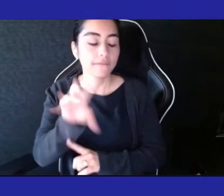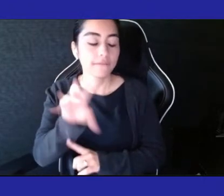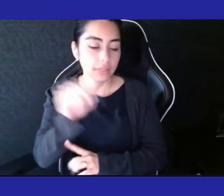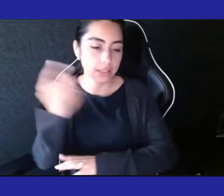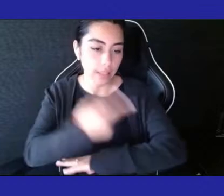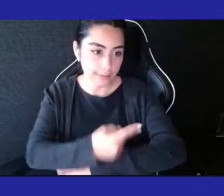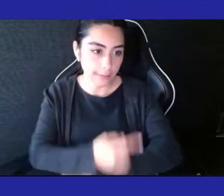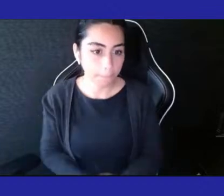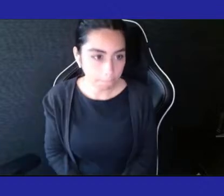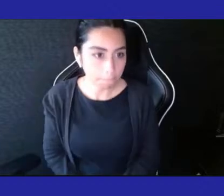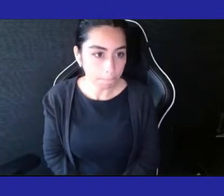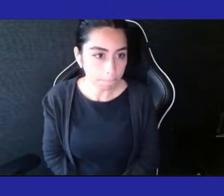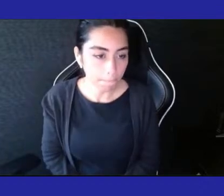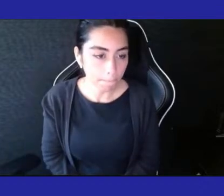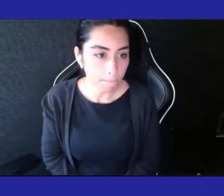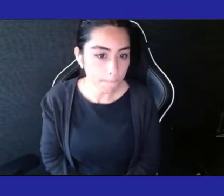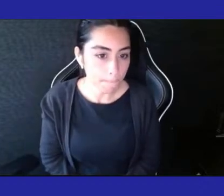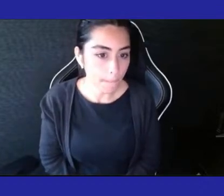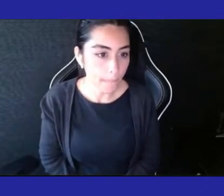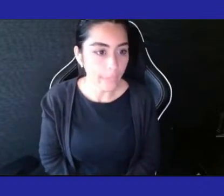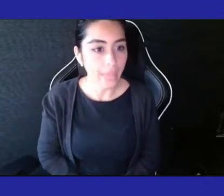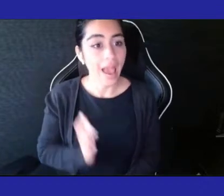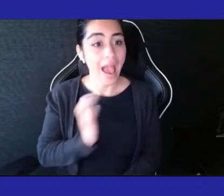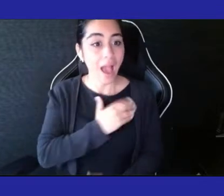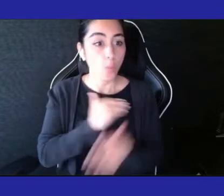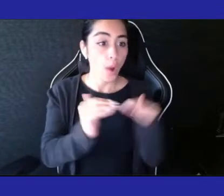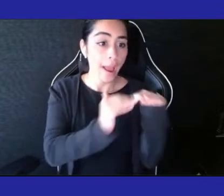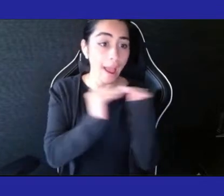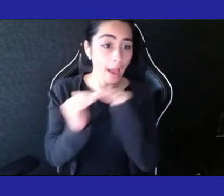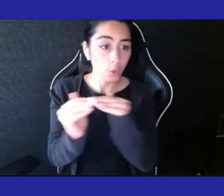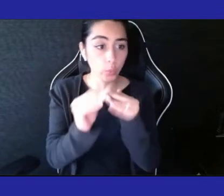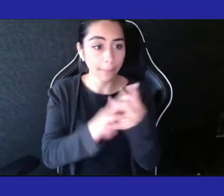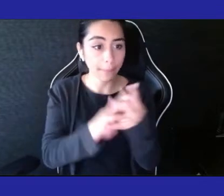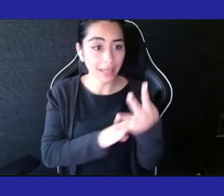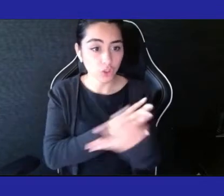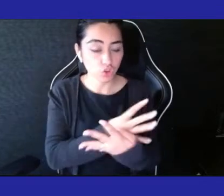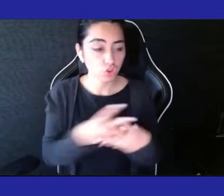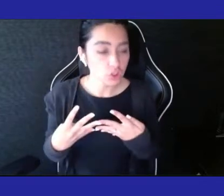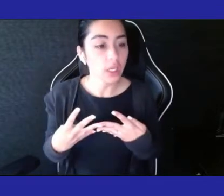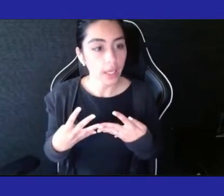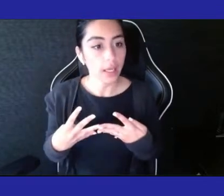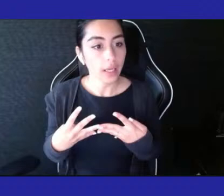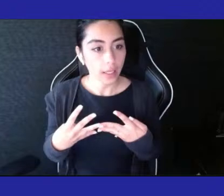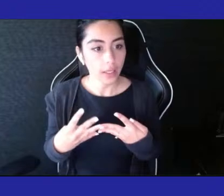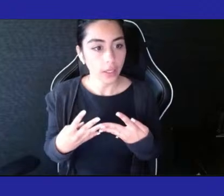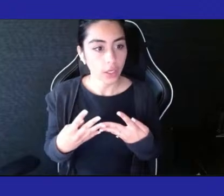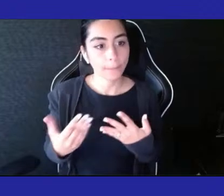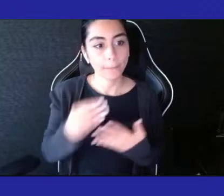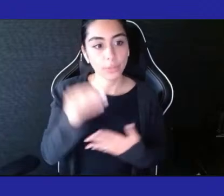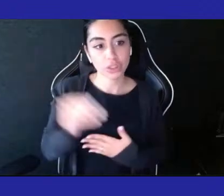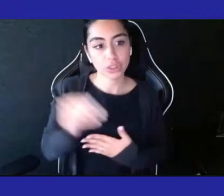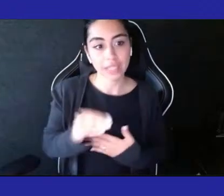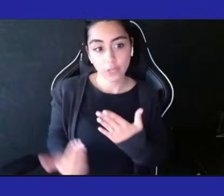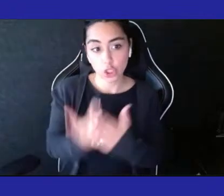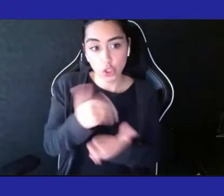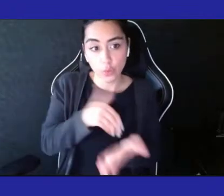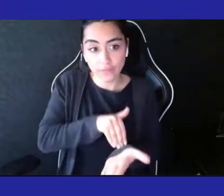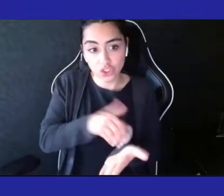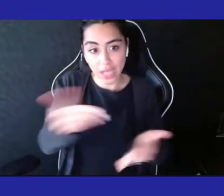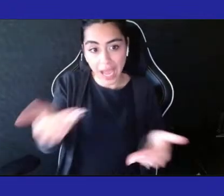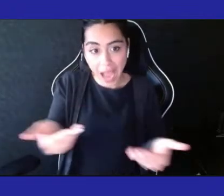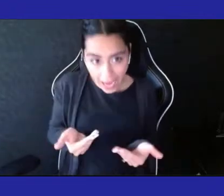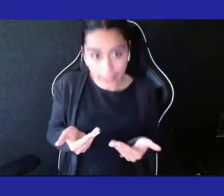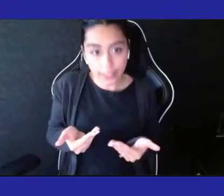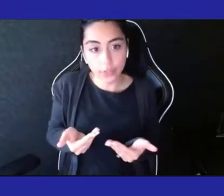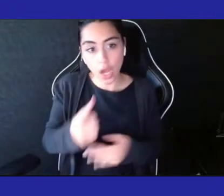And then on our equity measures, so the percent of new physician hires coming from underrepresented minorities in medicine,